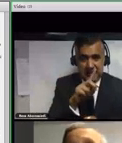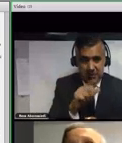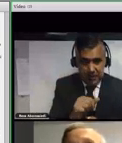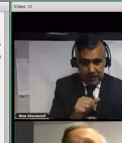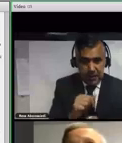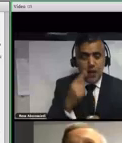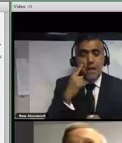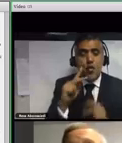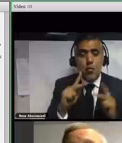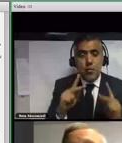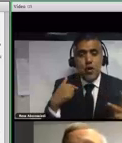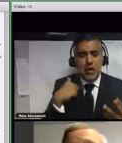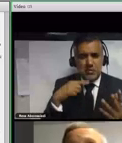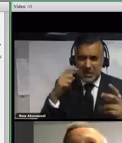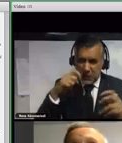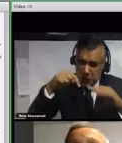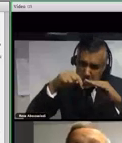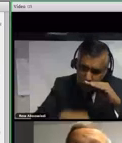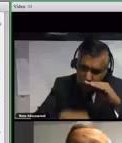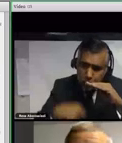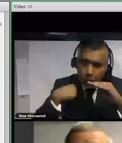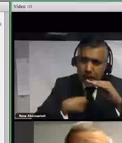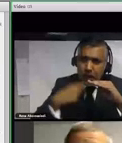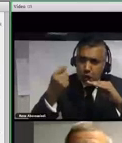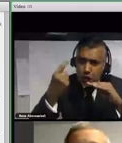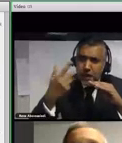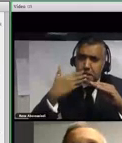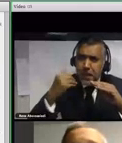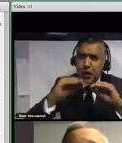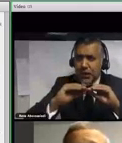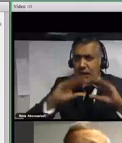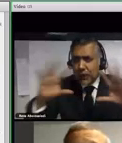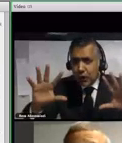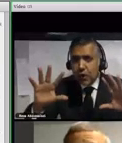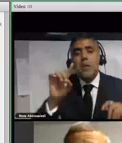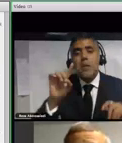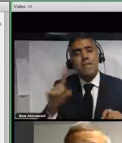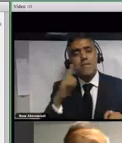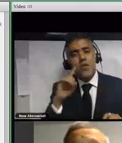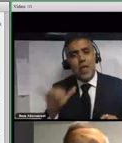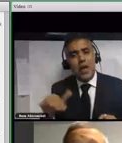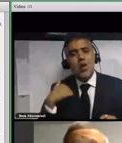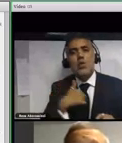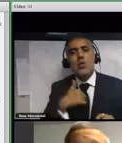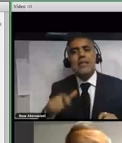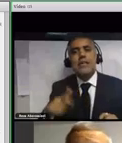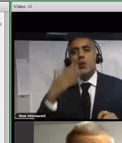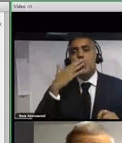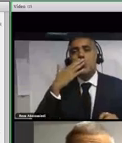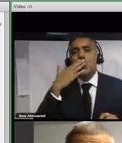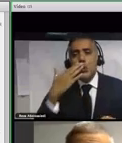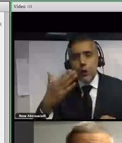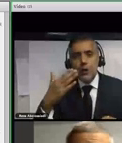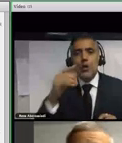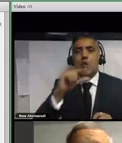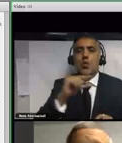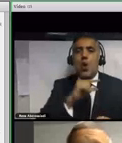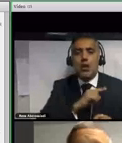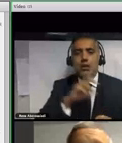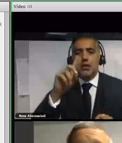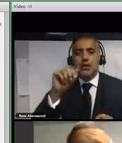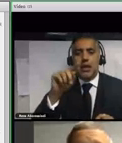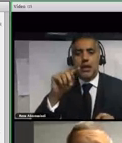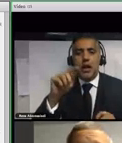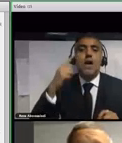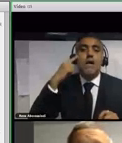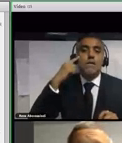disabilities to get a good understanding. And in order to do that, we need good quality data on people with disabilities, and